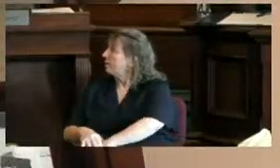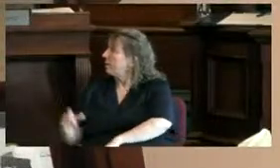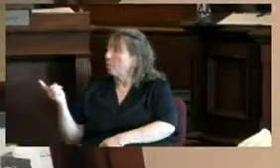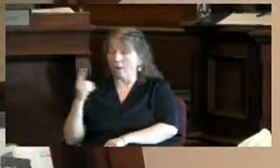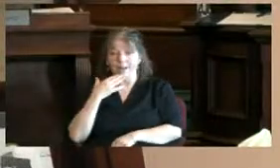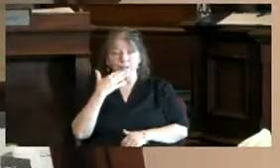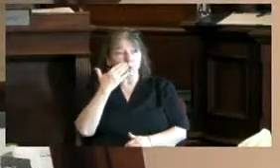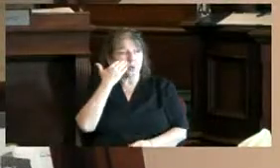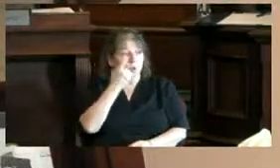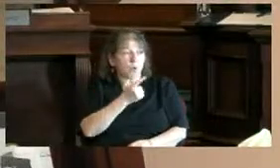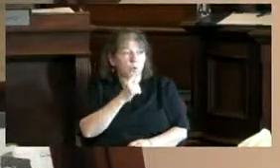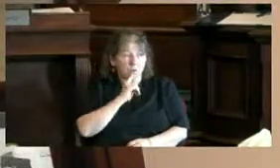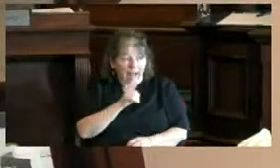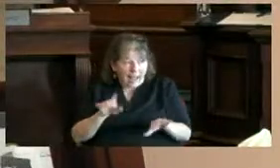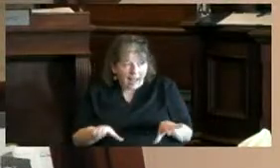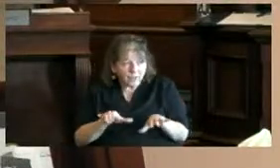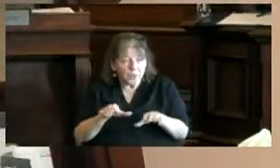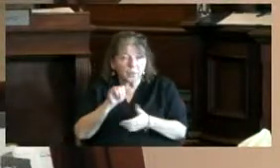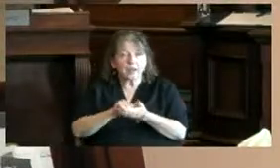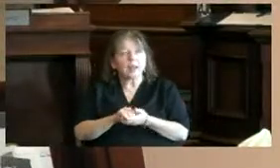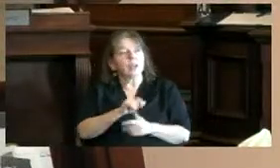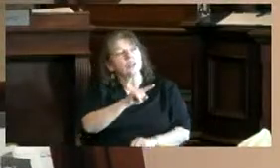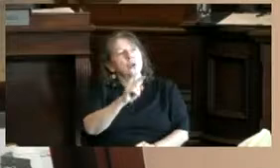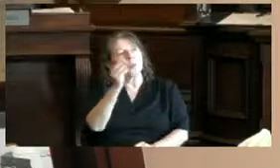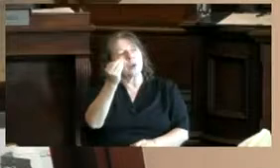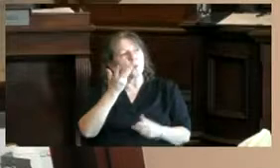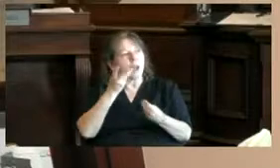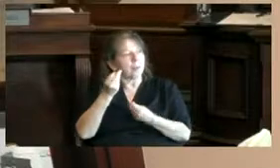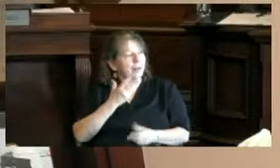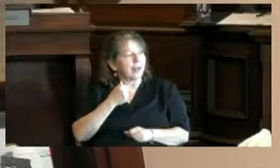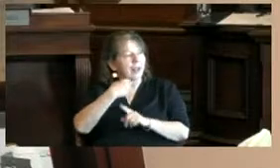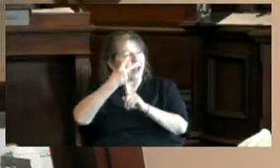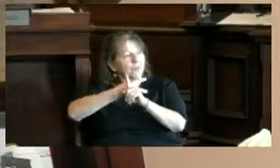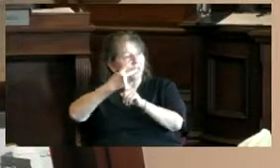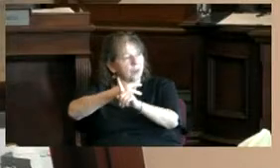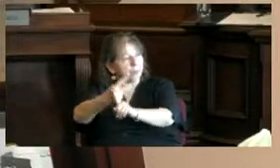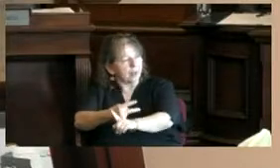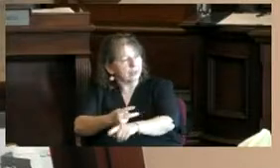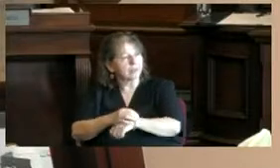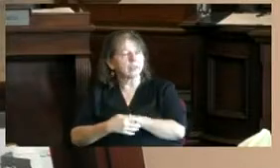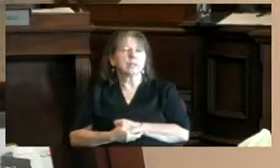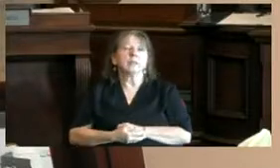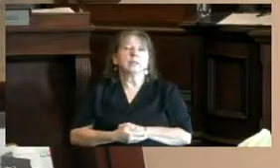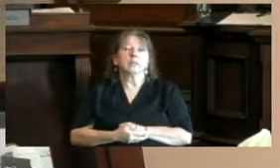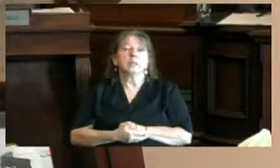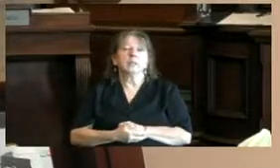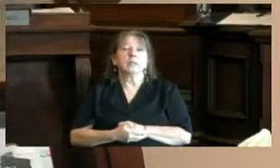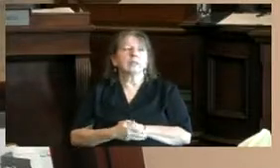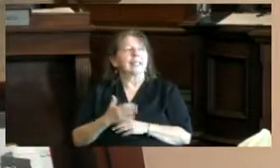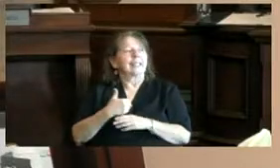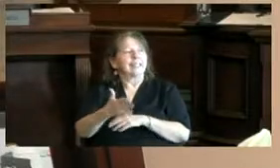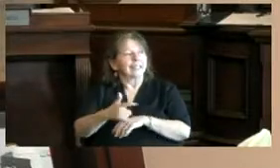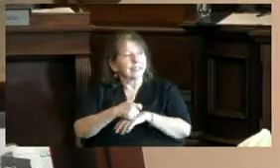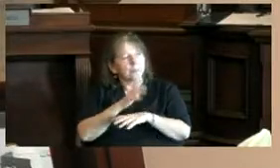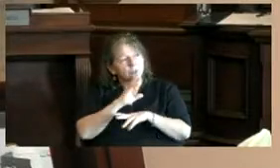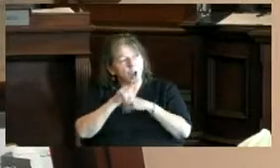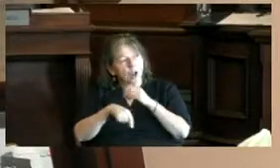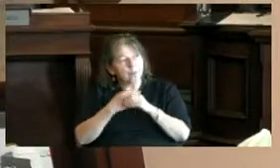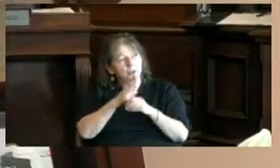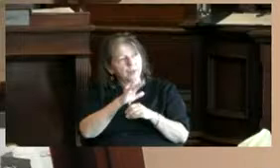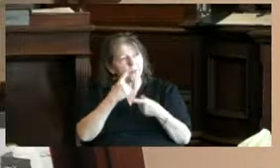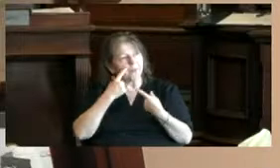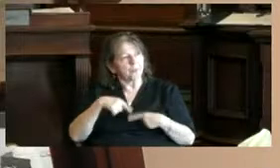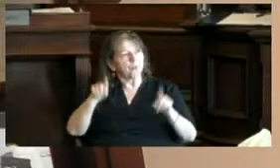So when we have the update, as you mentioned, every other month, can we talk about the progress that is